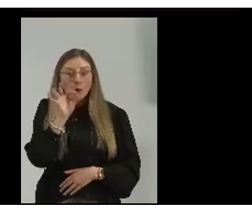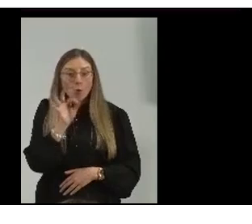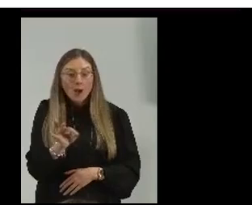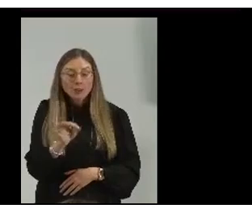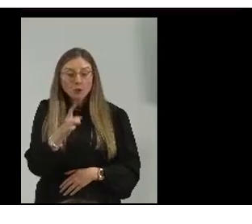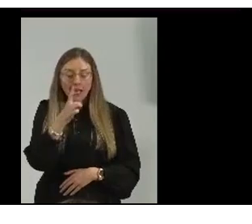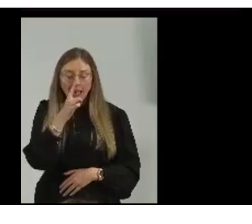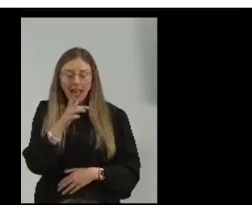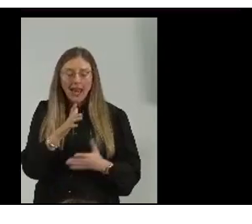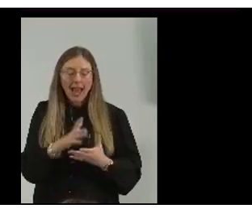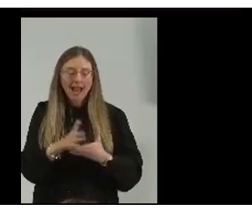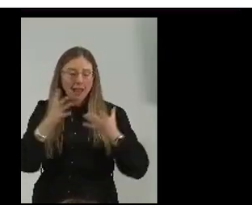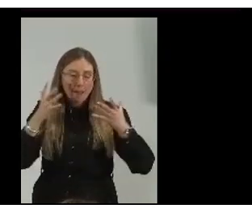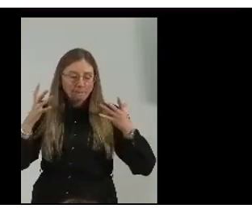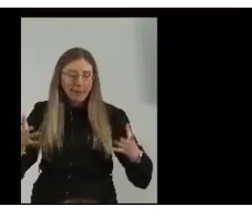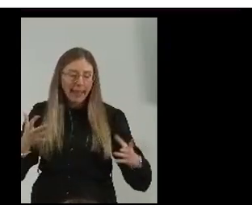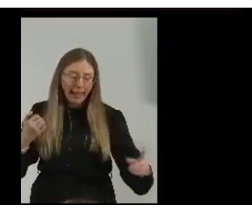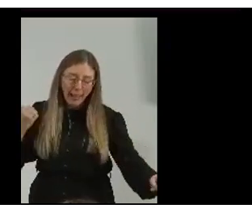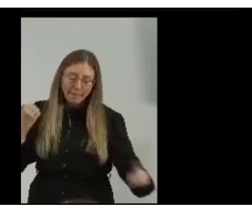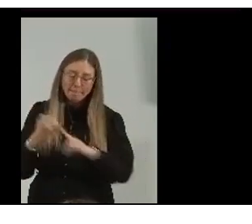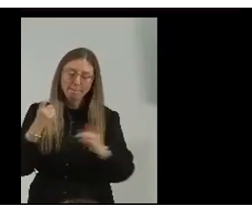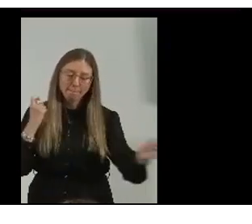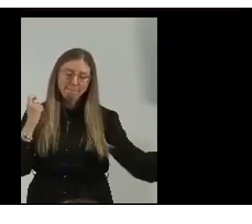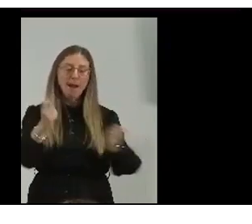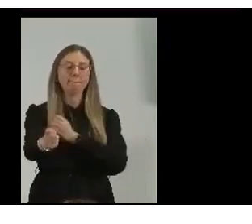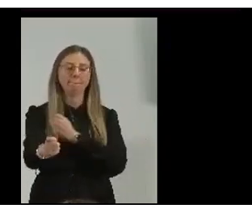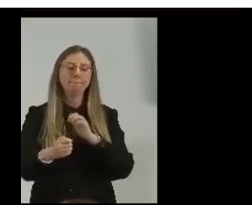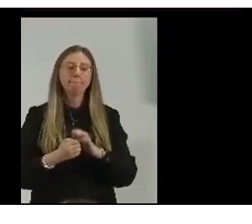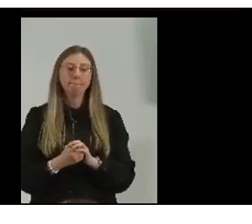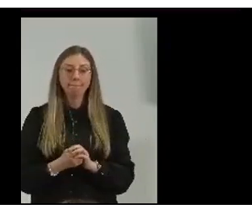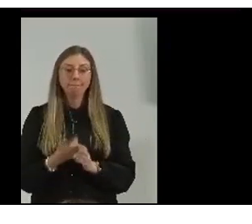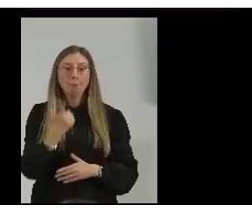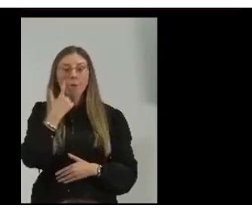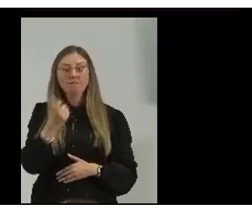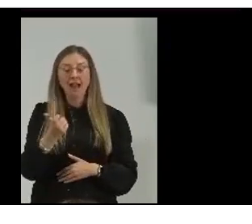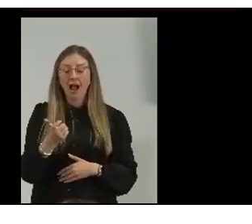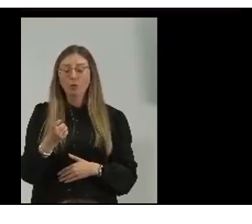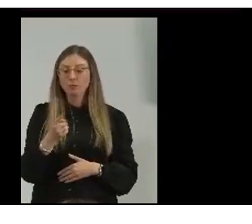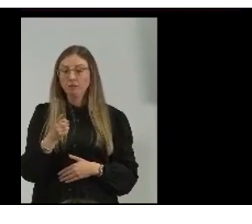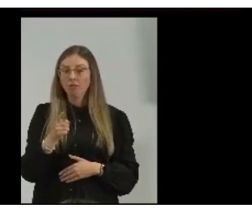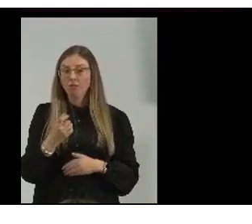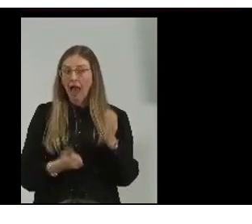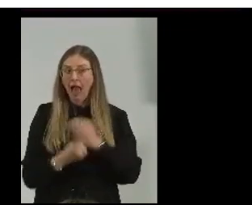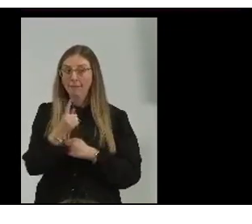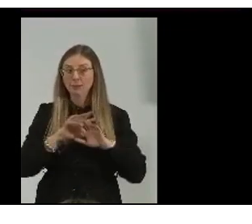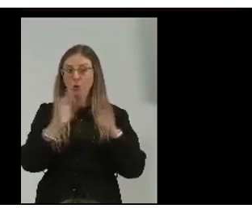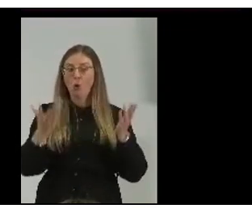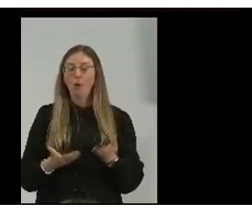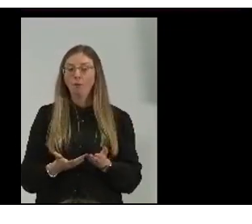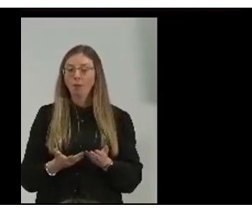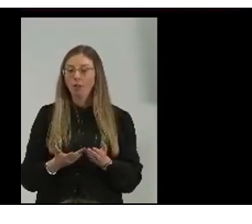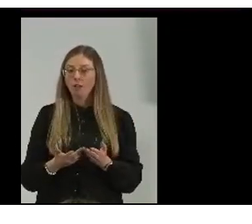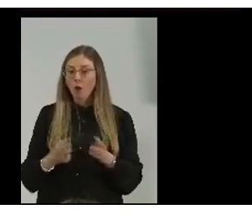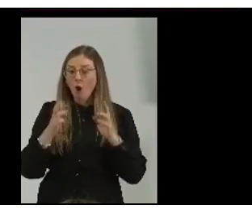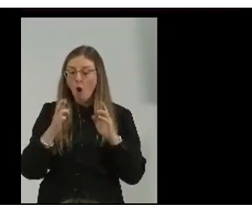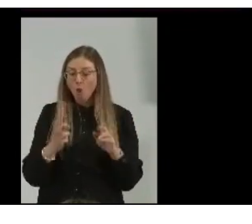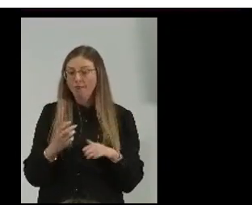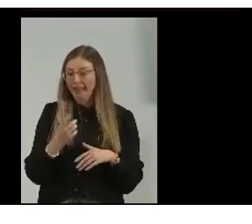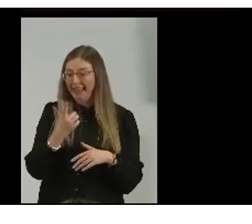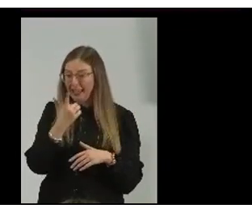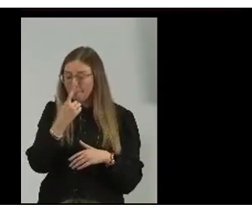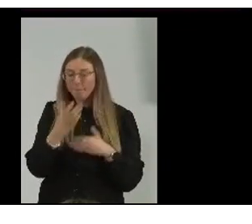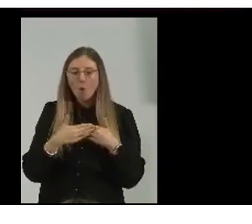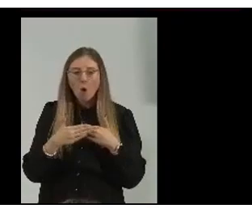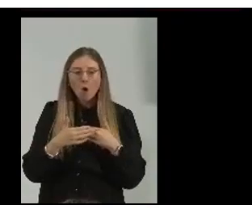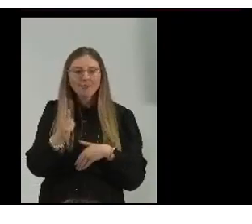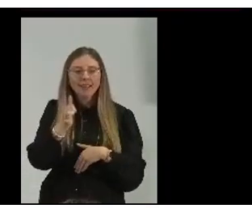impact on the work that you're doing. So that's something we've found to be across the board, that as something that we hope can be addressed with maybe more awareness